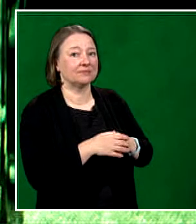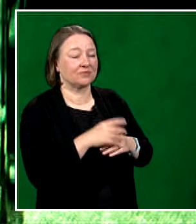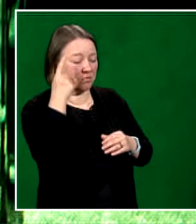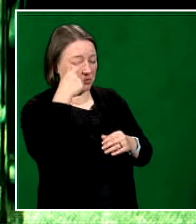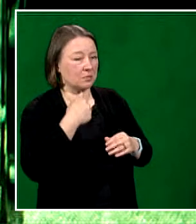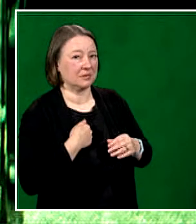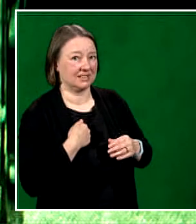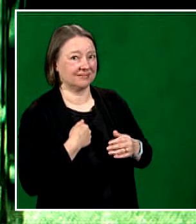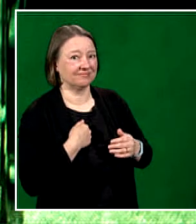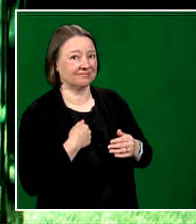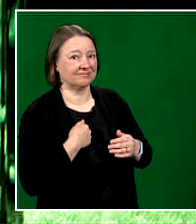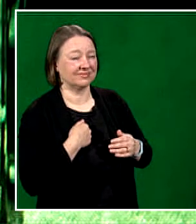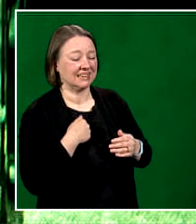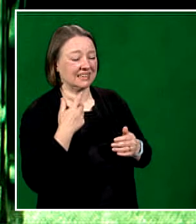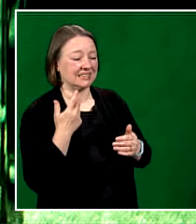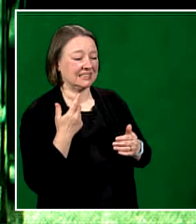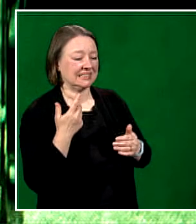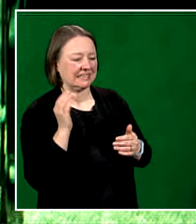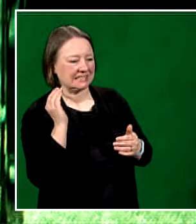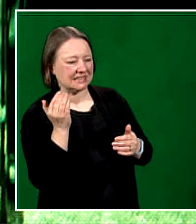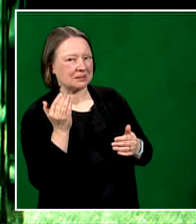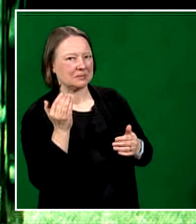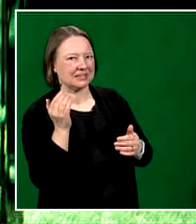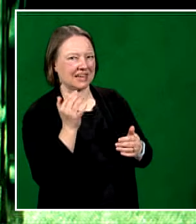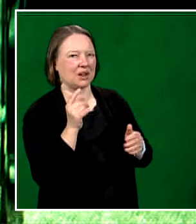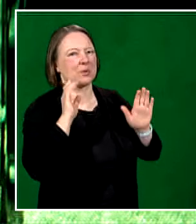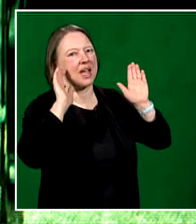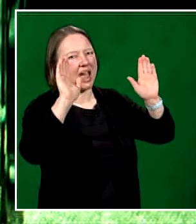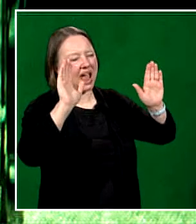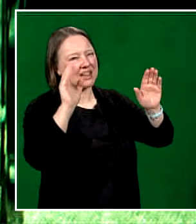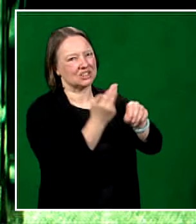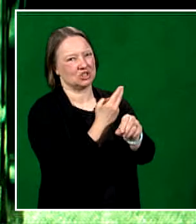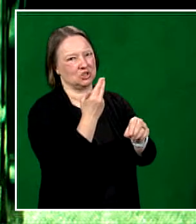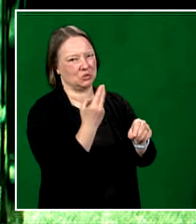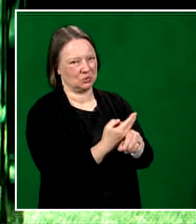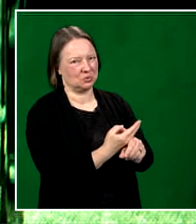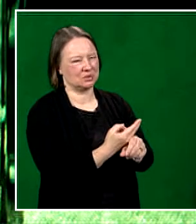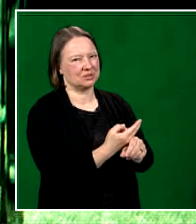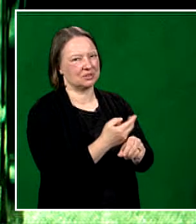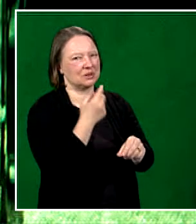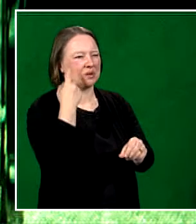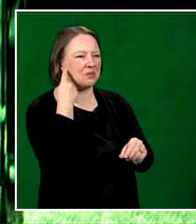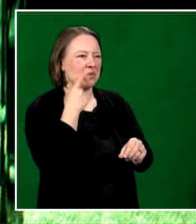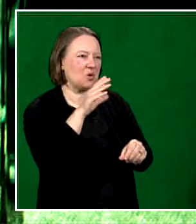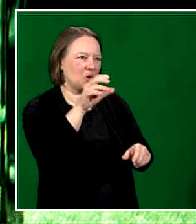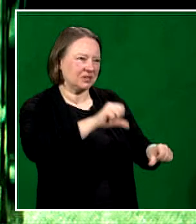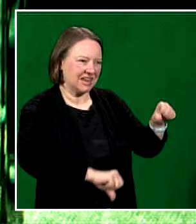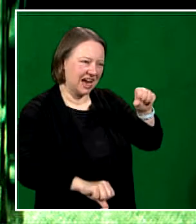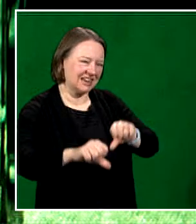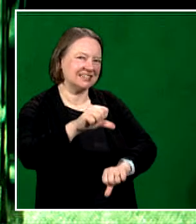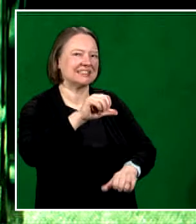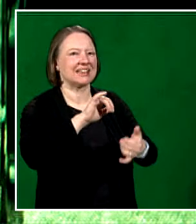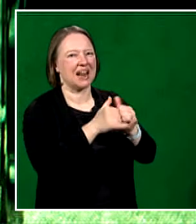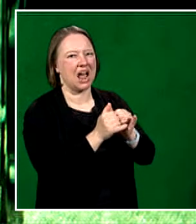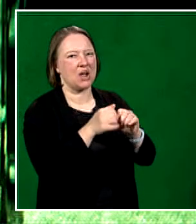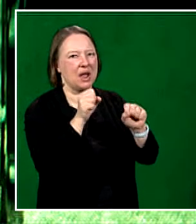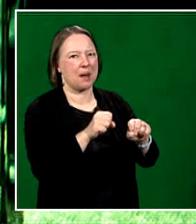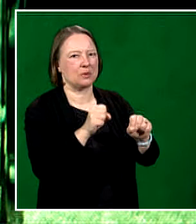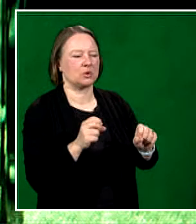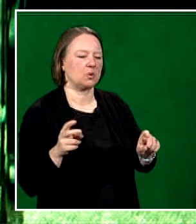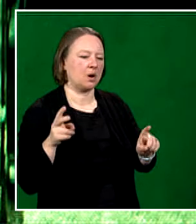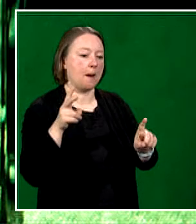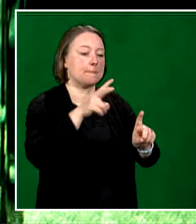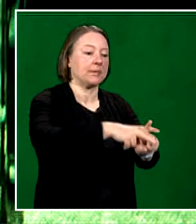me, it sounds like such an excellent use of the science and how you're able to apply